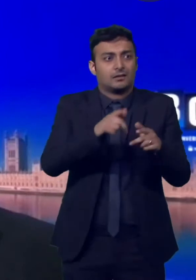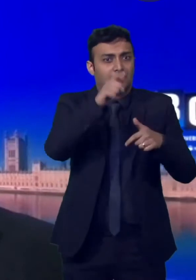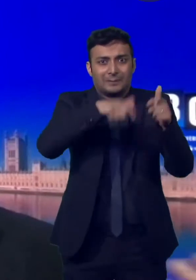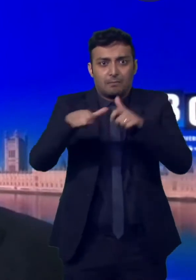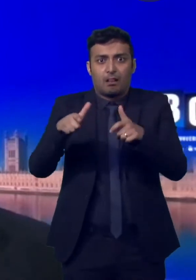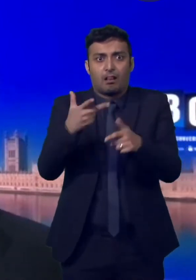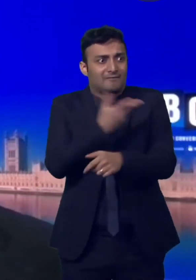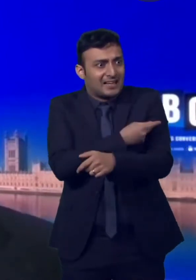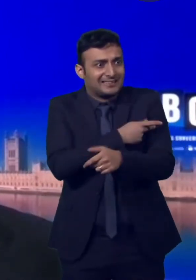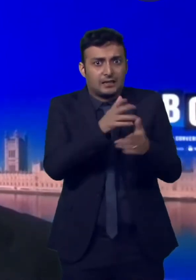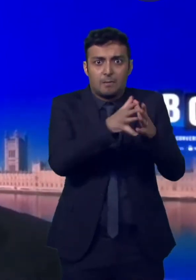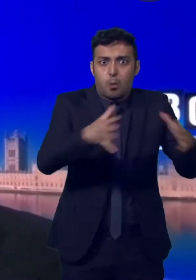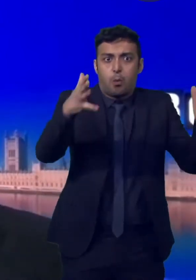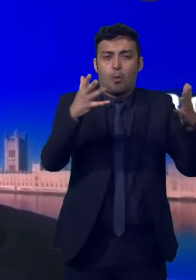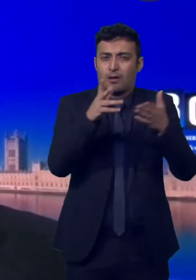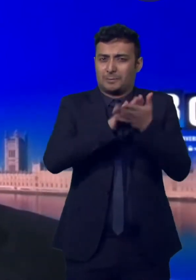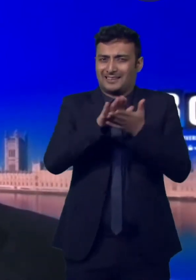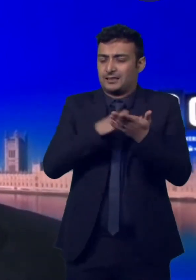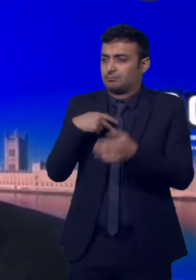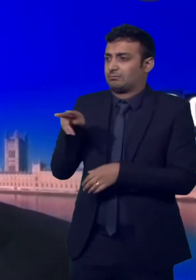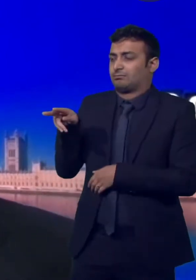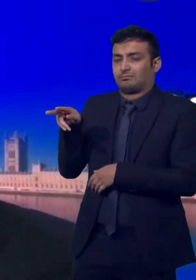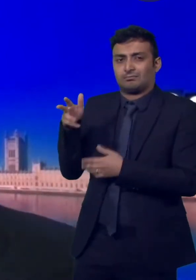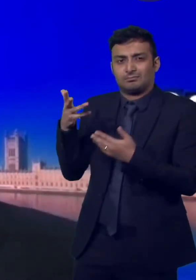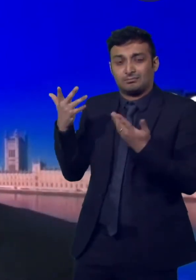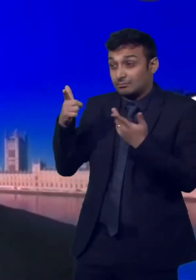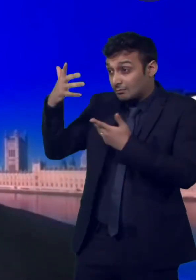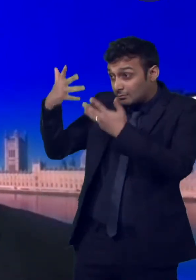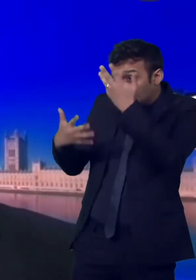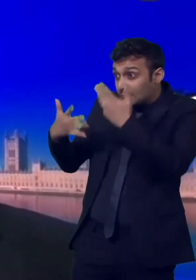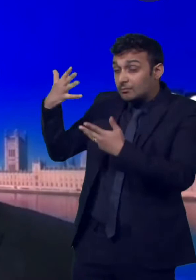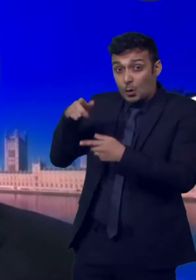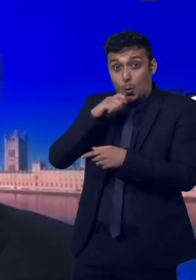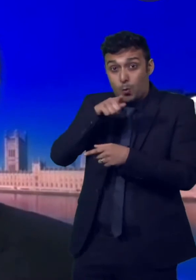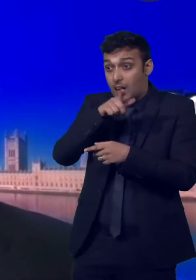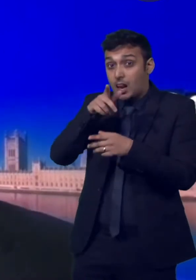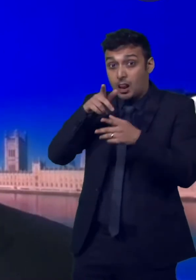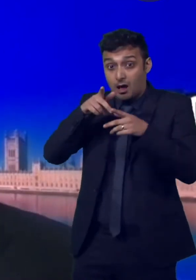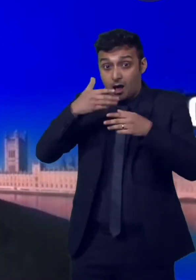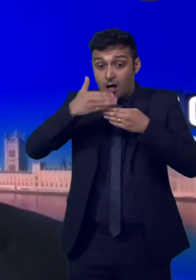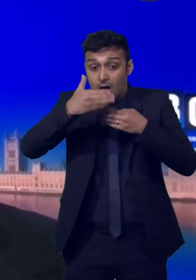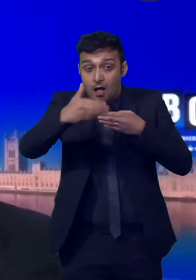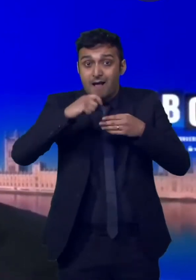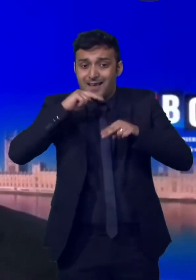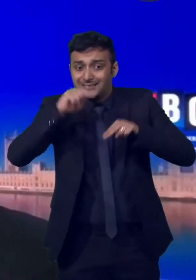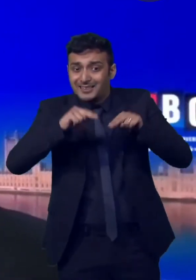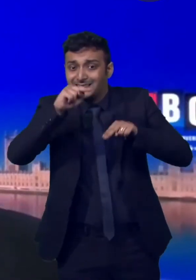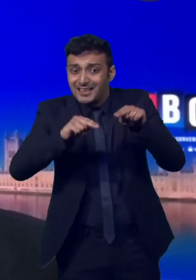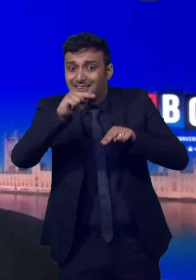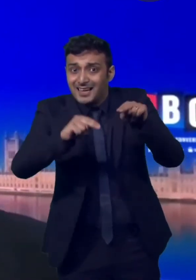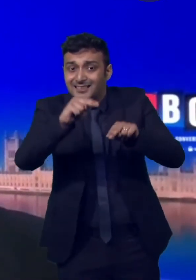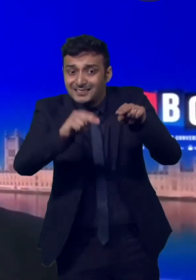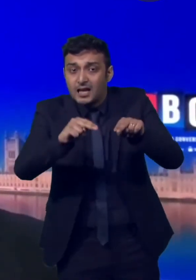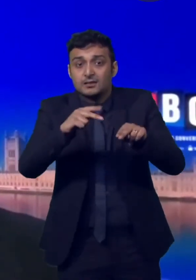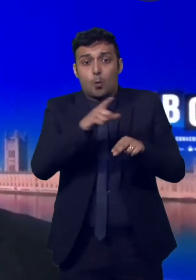be assessed at regular intervals to make sure that we're not prolonging the resumption of normality and the economic damage